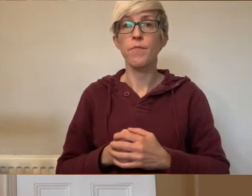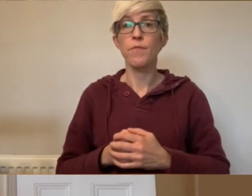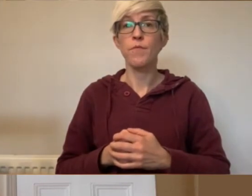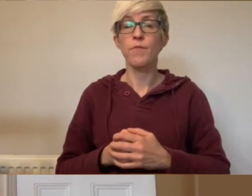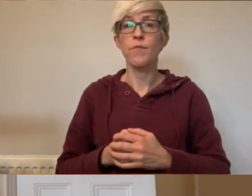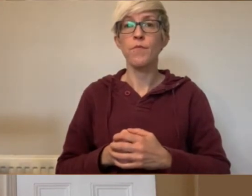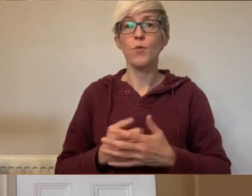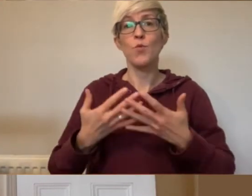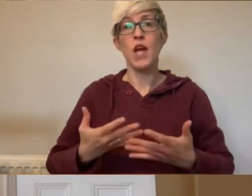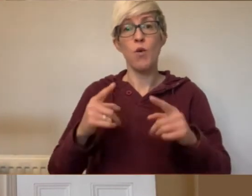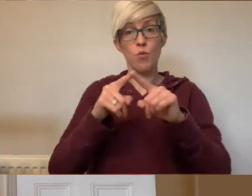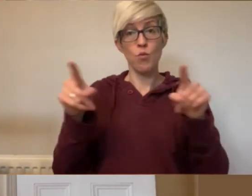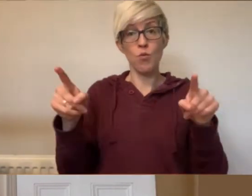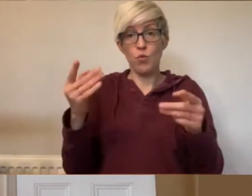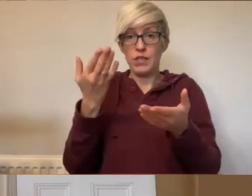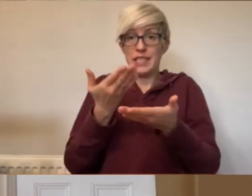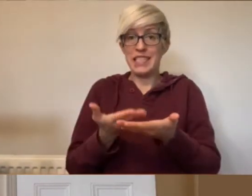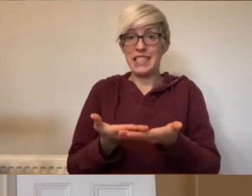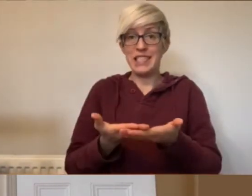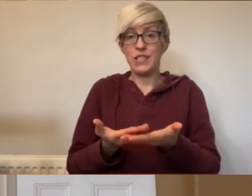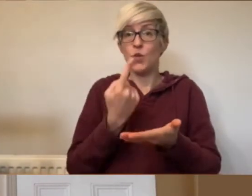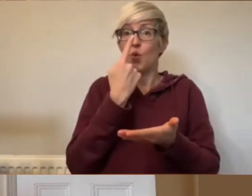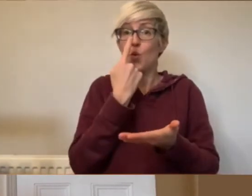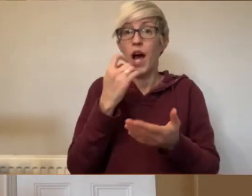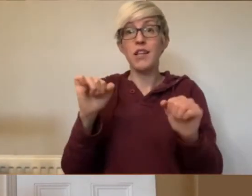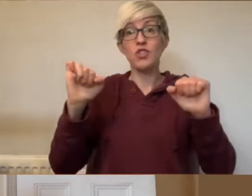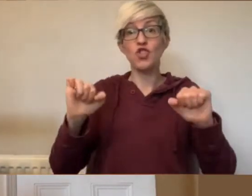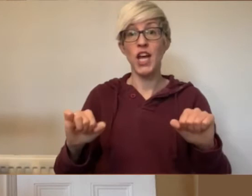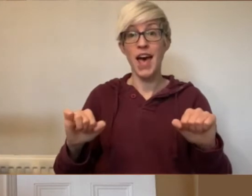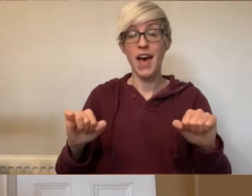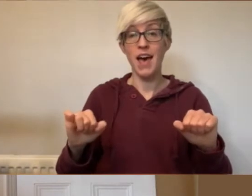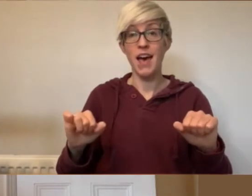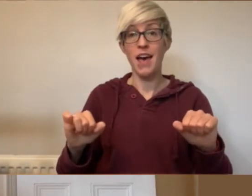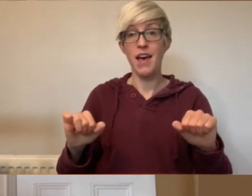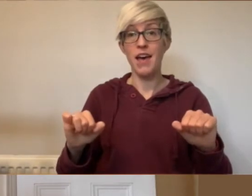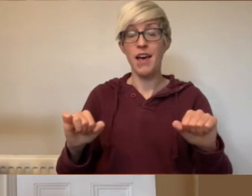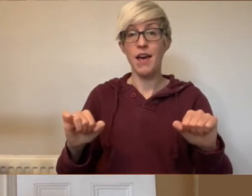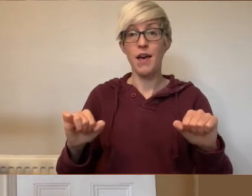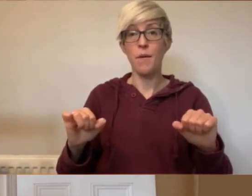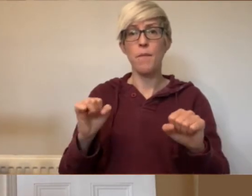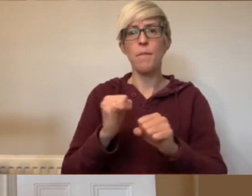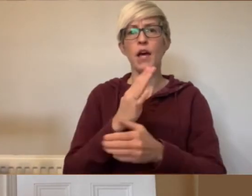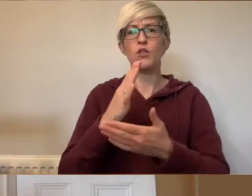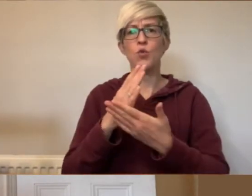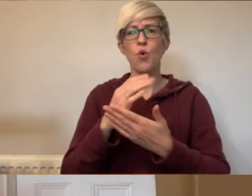a seated position to start with. So if you're on a chair, just